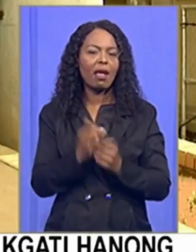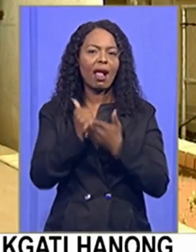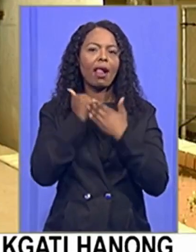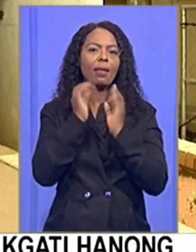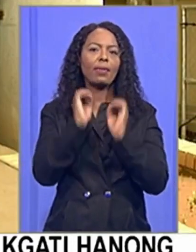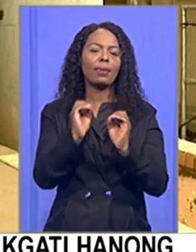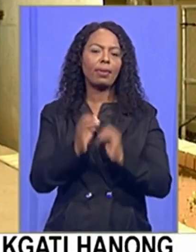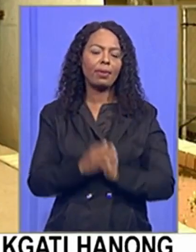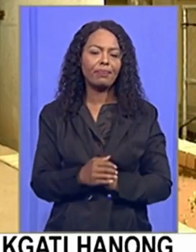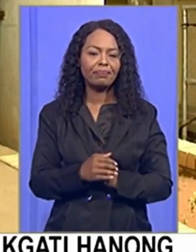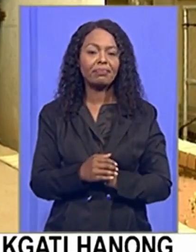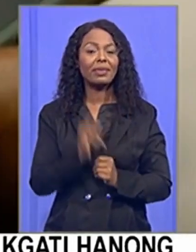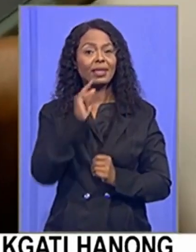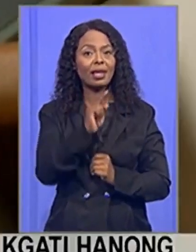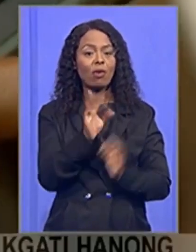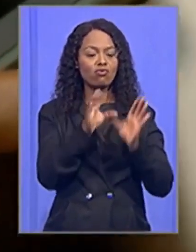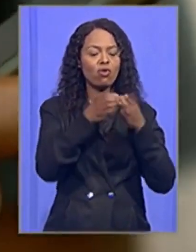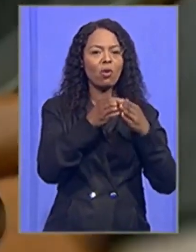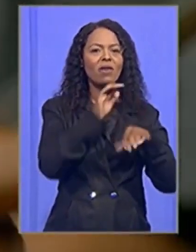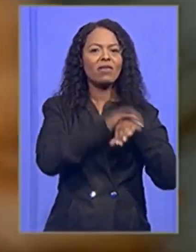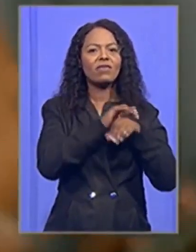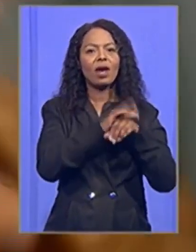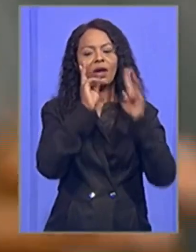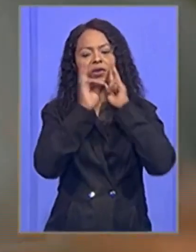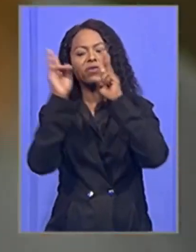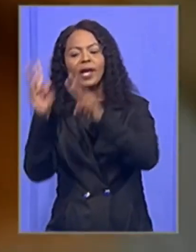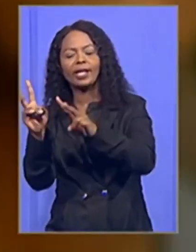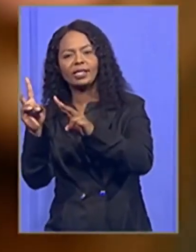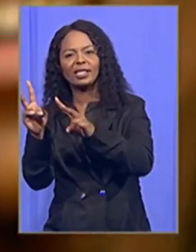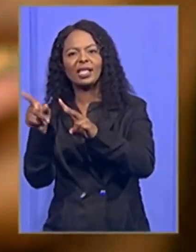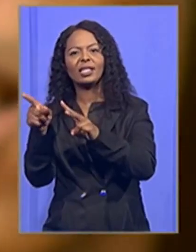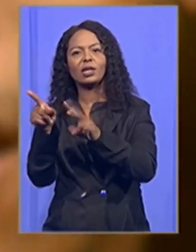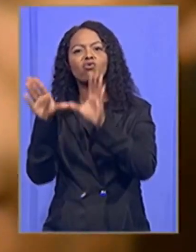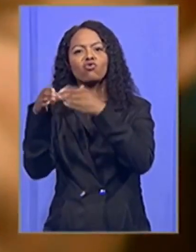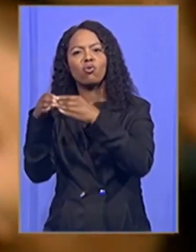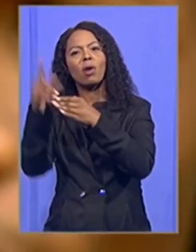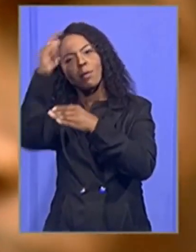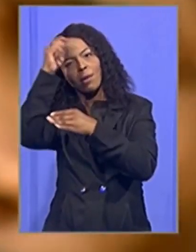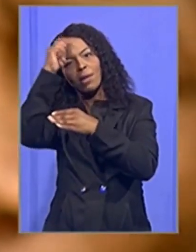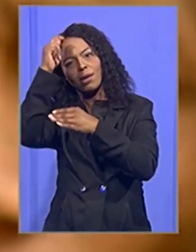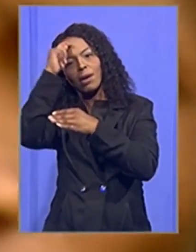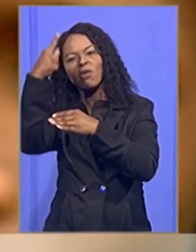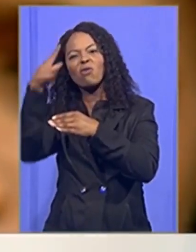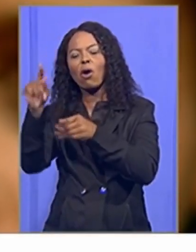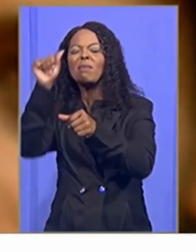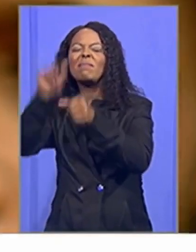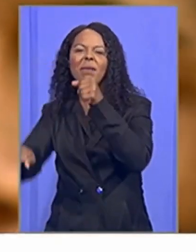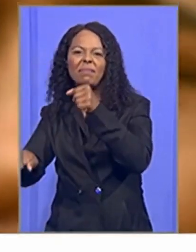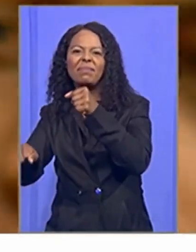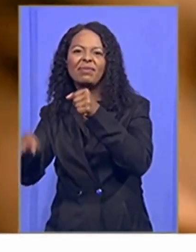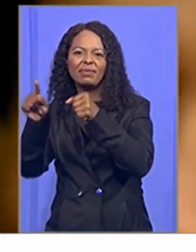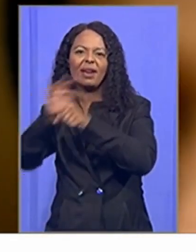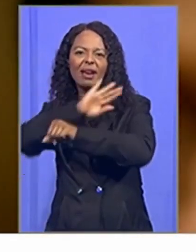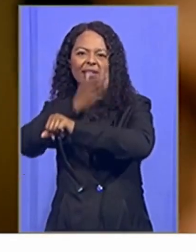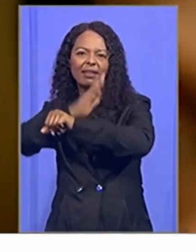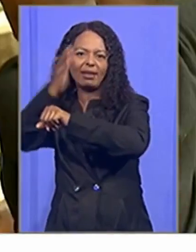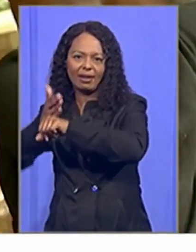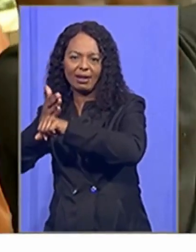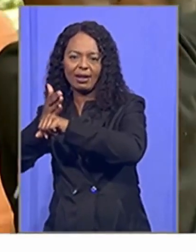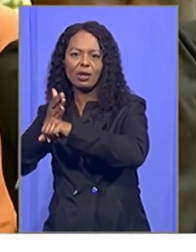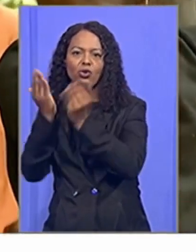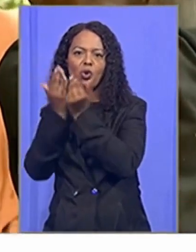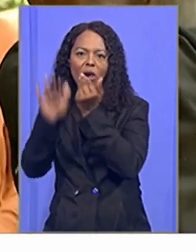go jana la go bakile mathata se ke morago ga go jela ditsala tsa bone tse di neng di ile bogwera ka nako e o nala. Makwalane